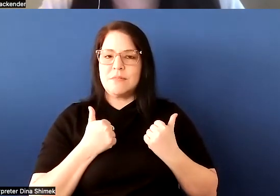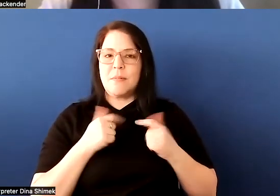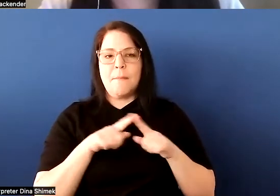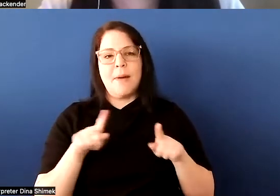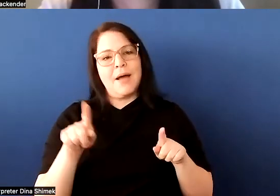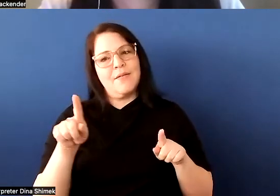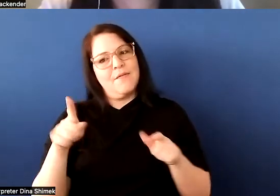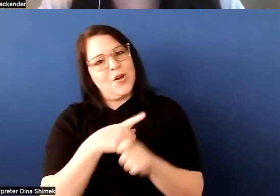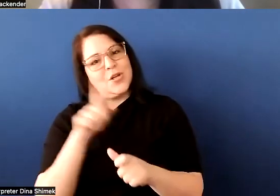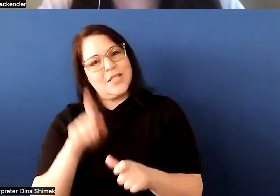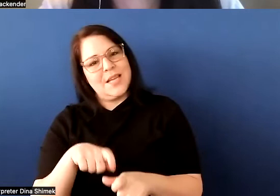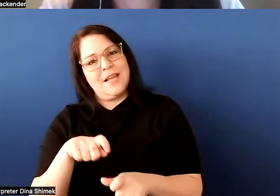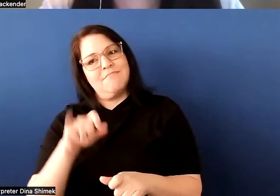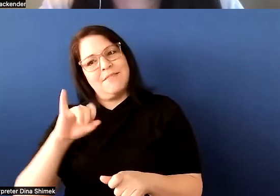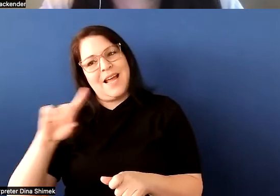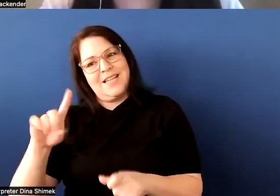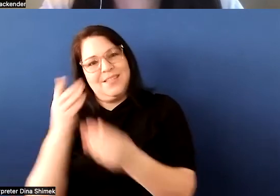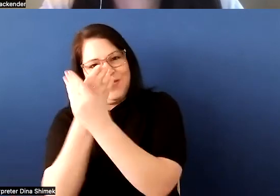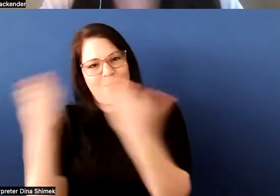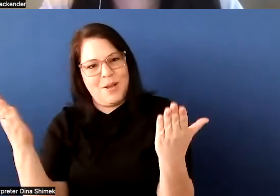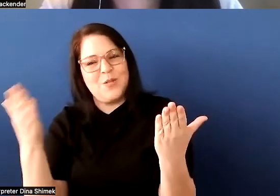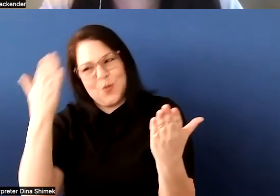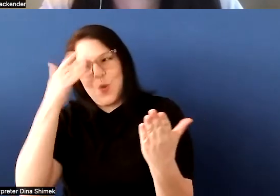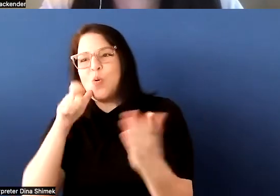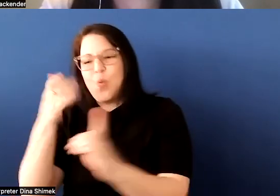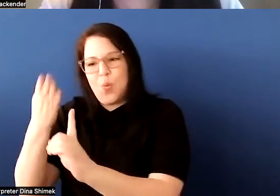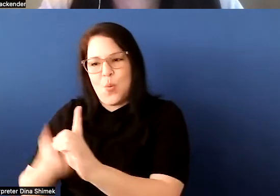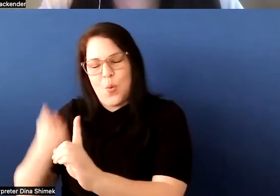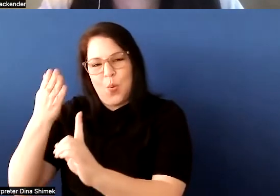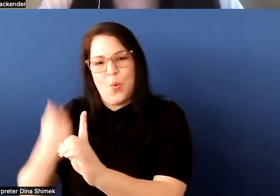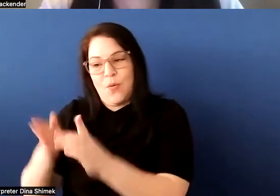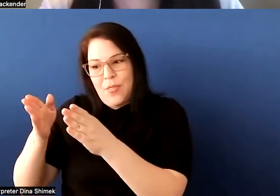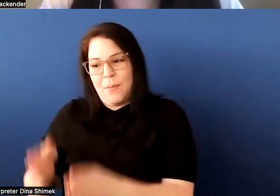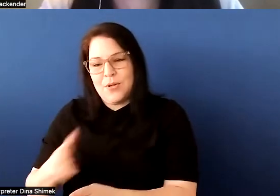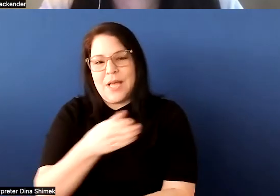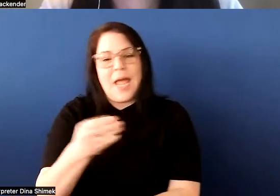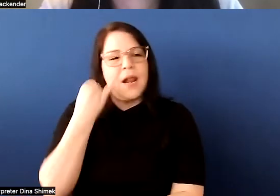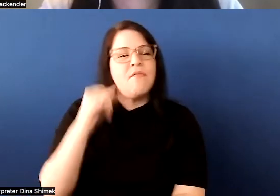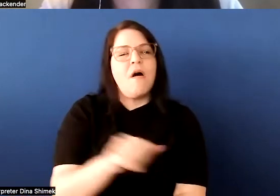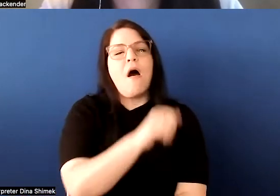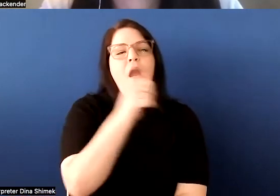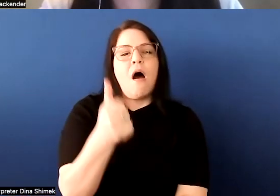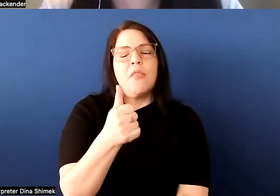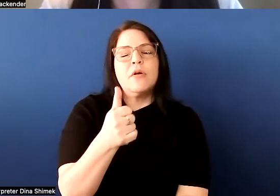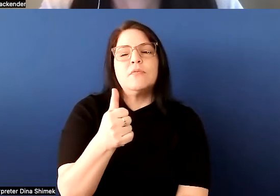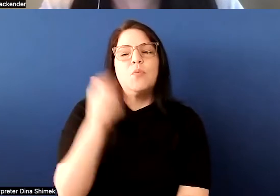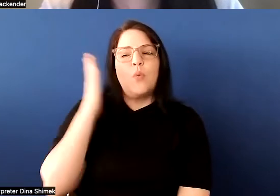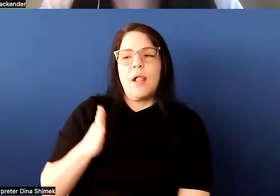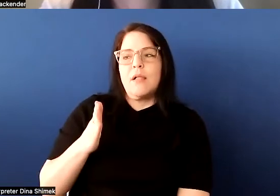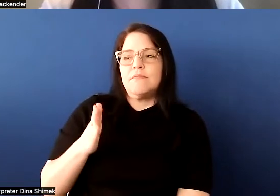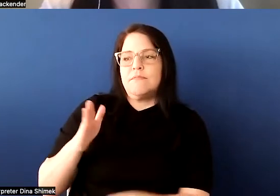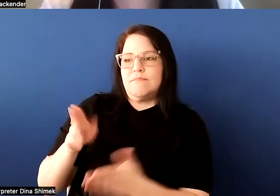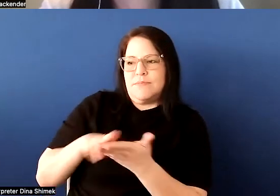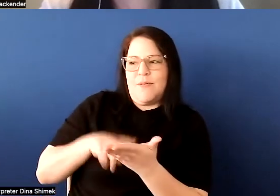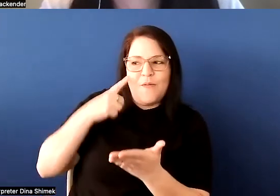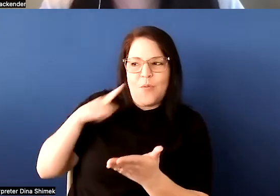some personal identification information for the beneficiary. And then if somebody is opening it on behalf of them, their